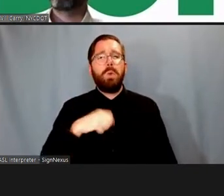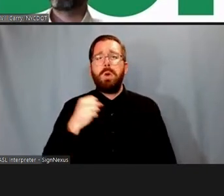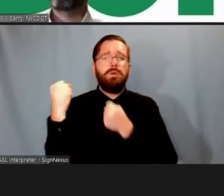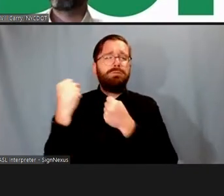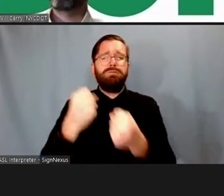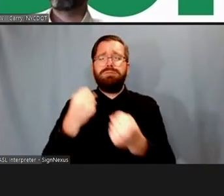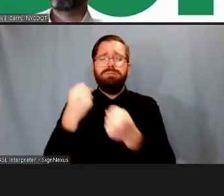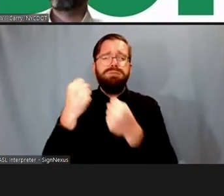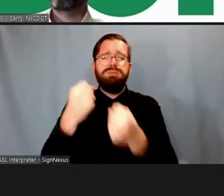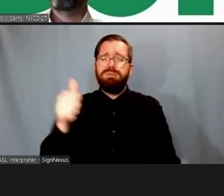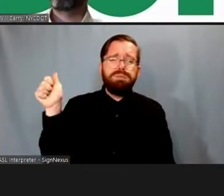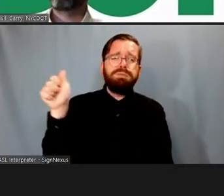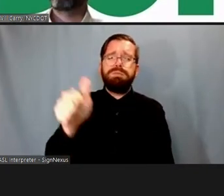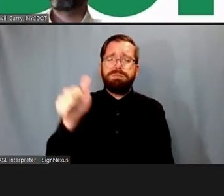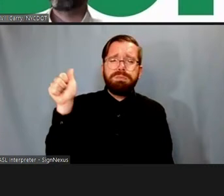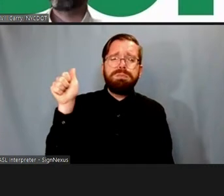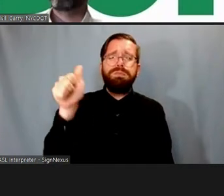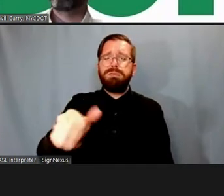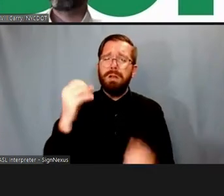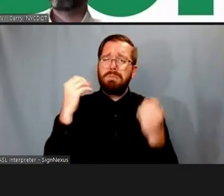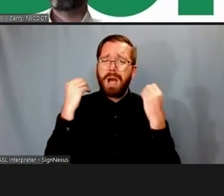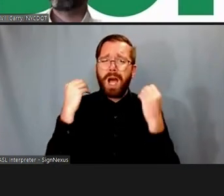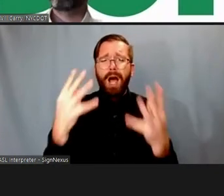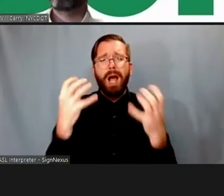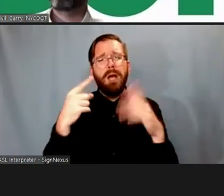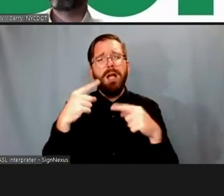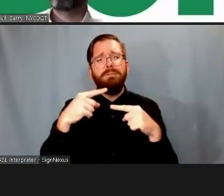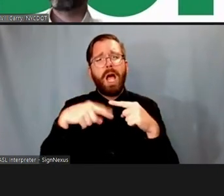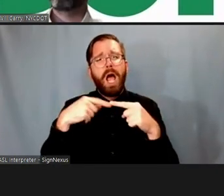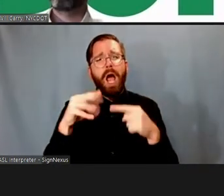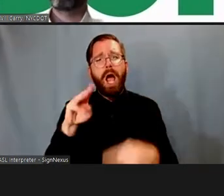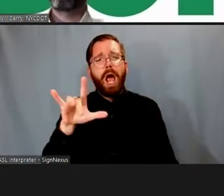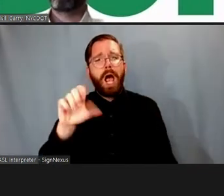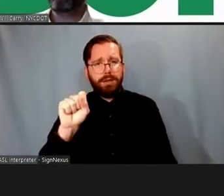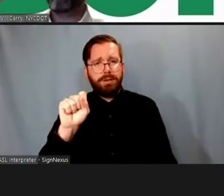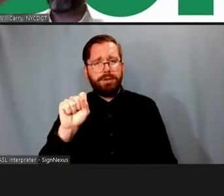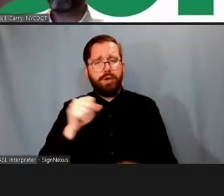entertain and make people laugh for nothing a lot of the time